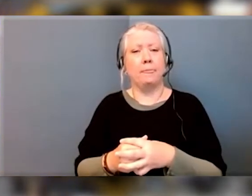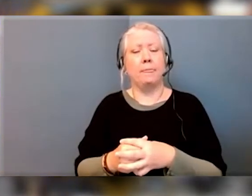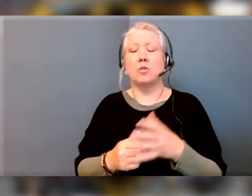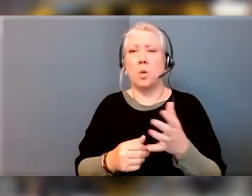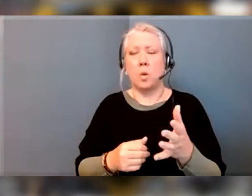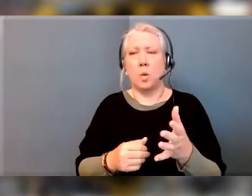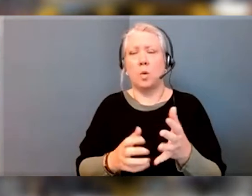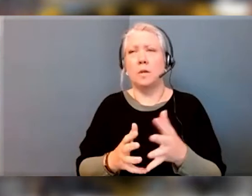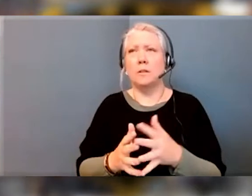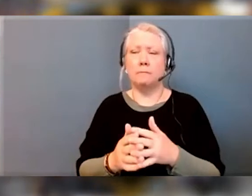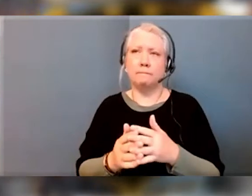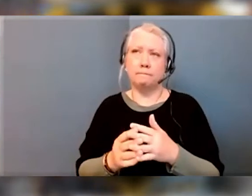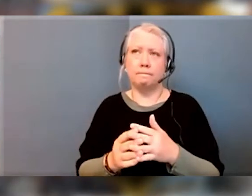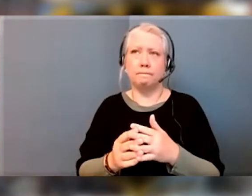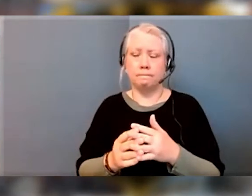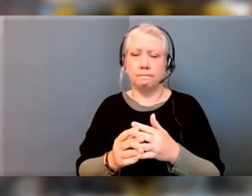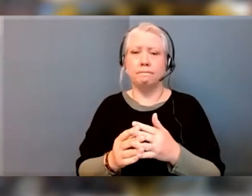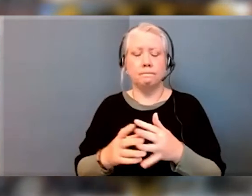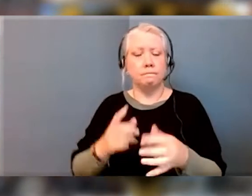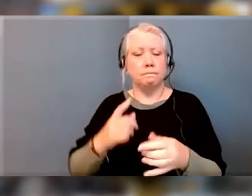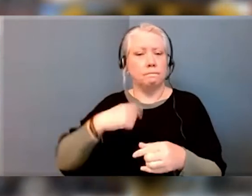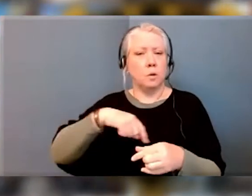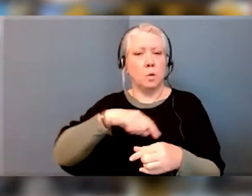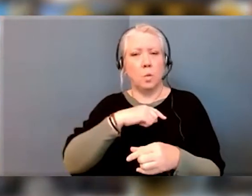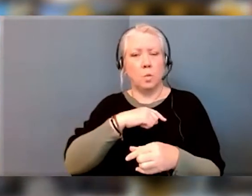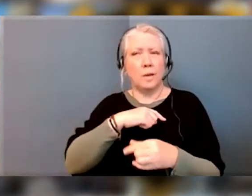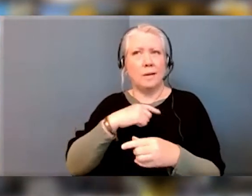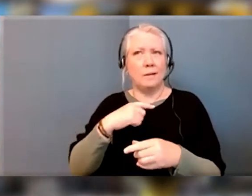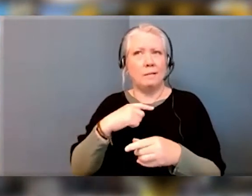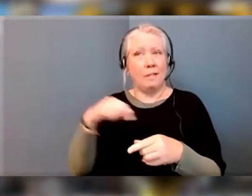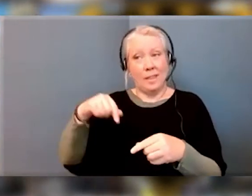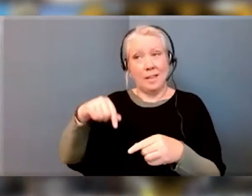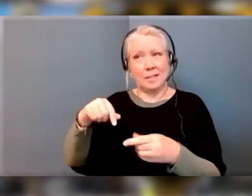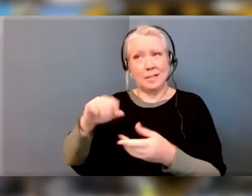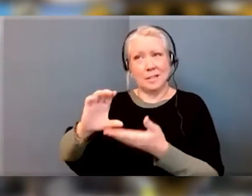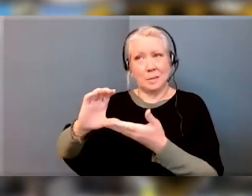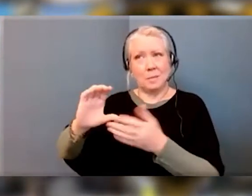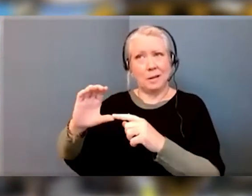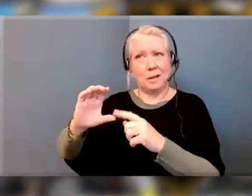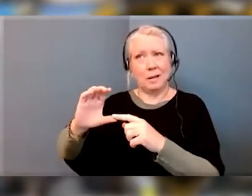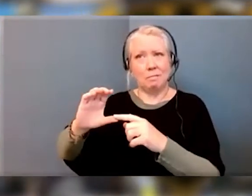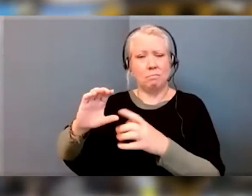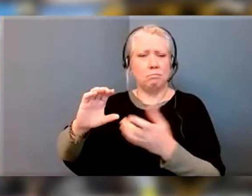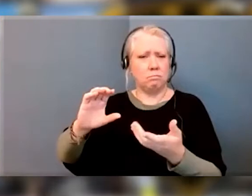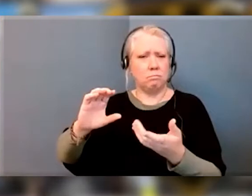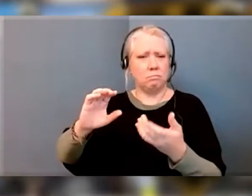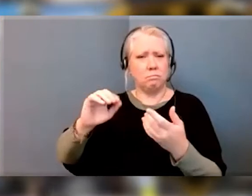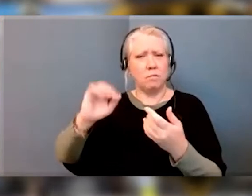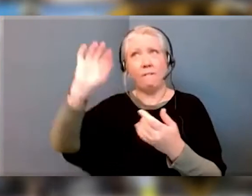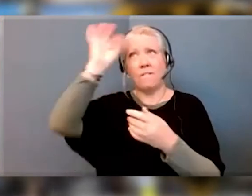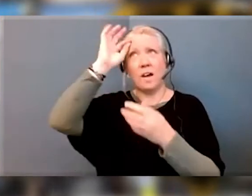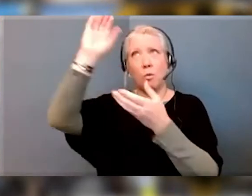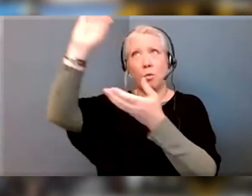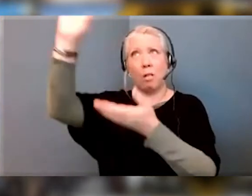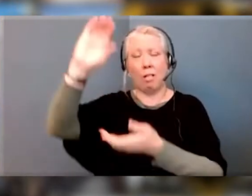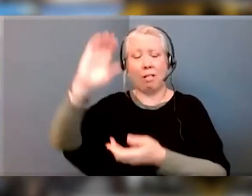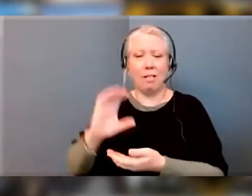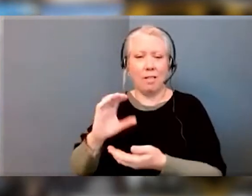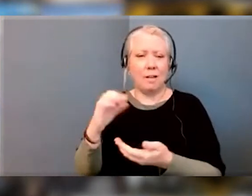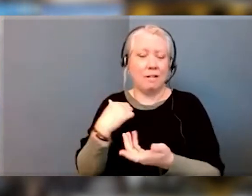So these are federal funds, and by nature, there are rules attached to them, and we try not